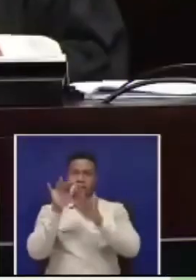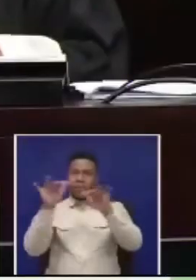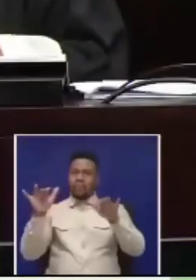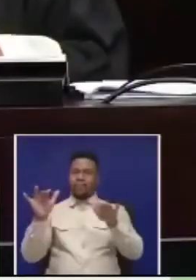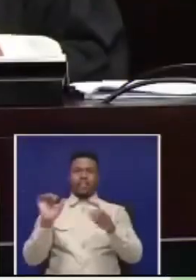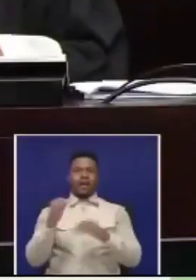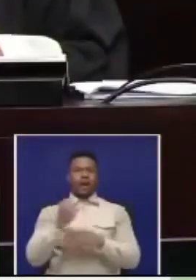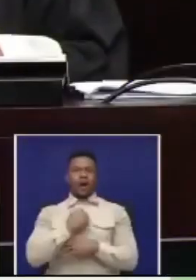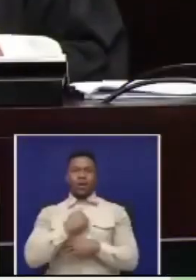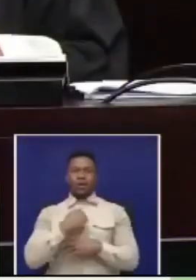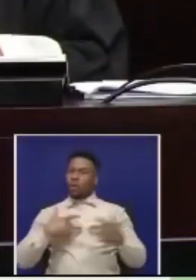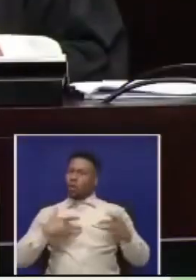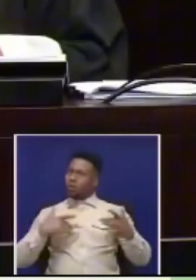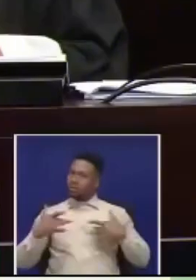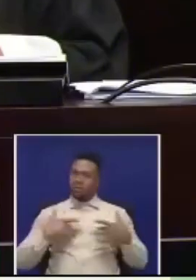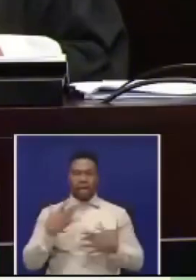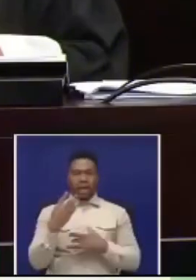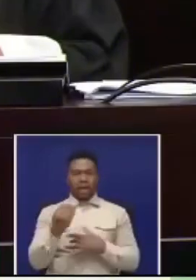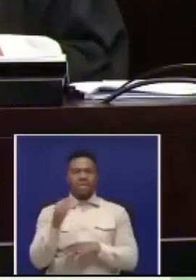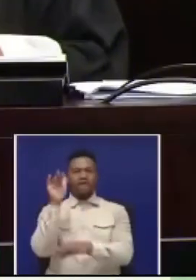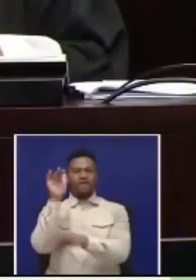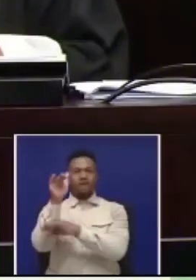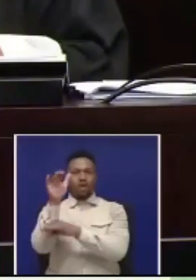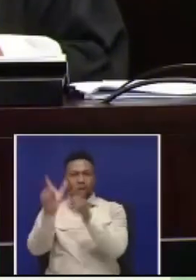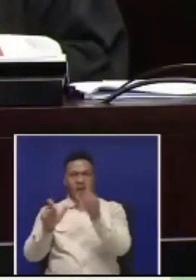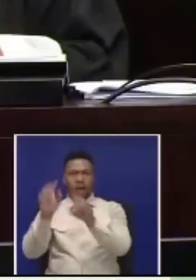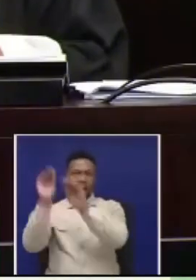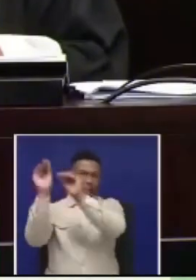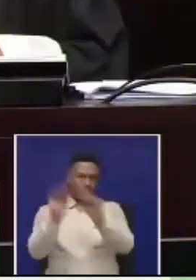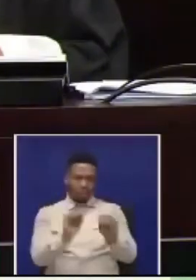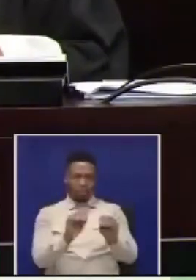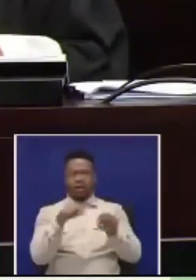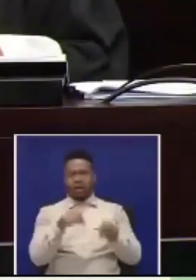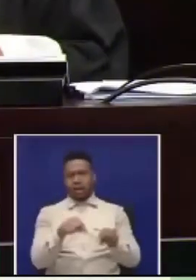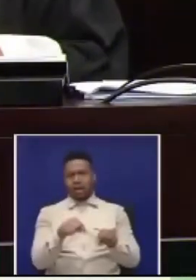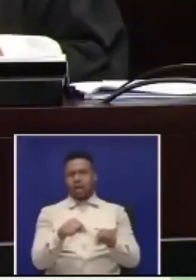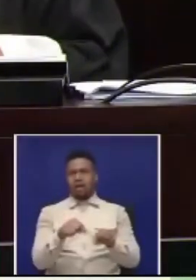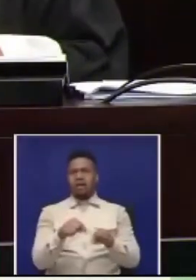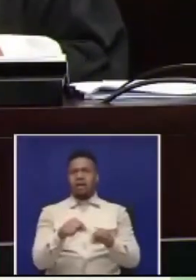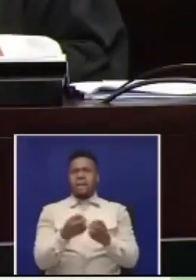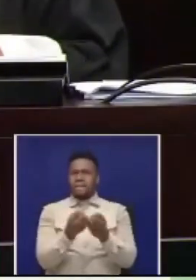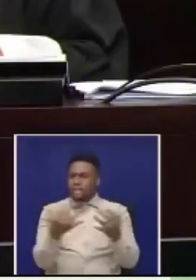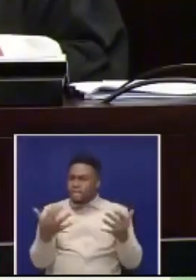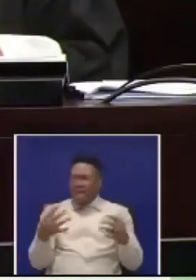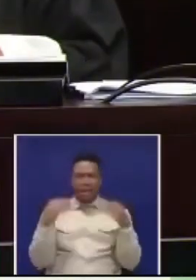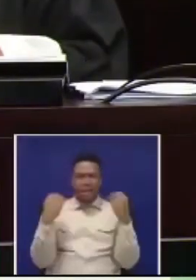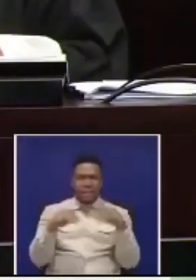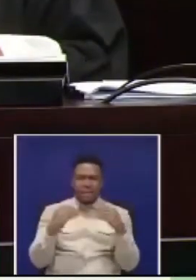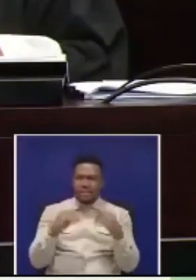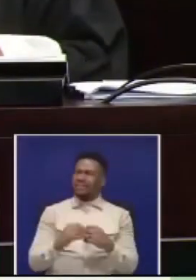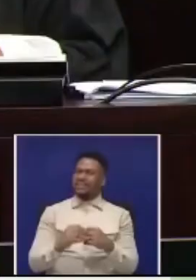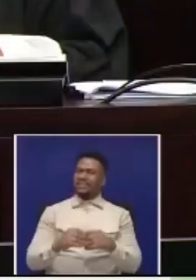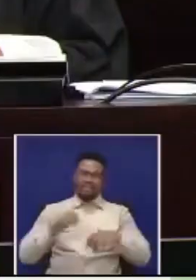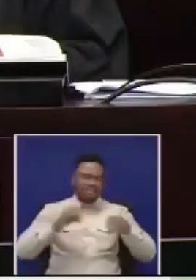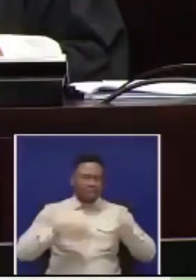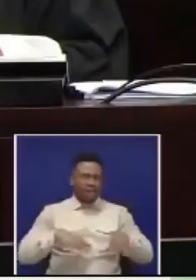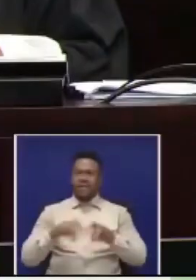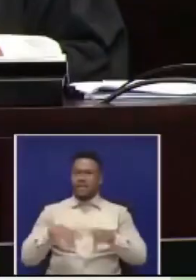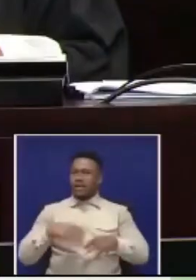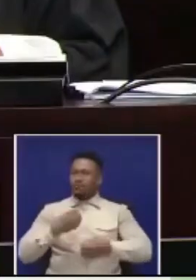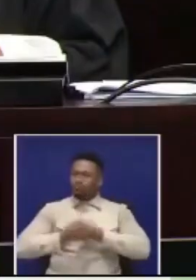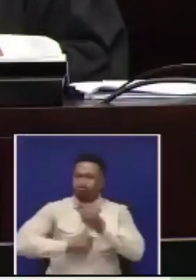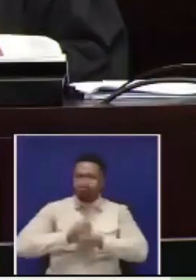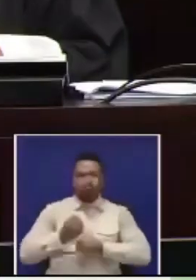migration. We understand the concerns of local businesses struggling to compete against counterfeit goods. We share